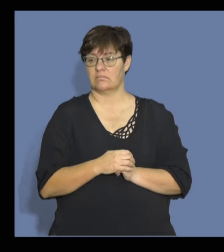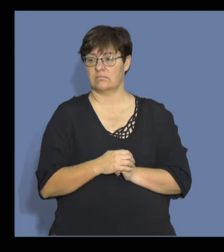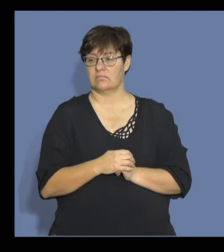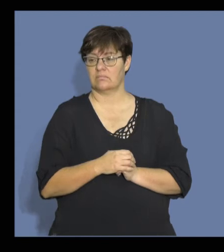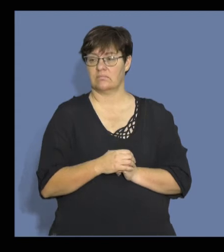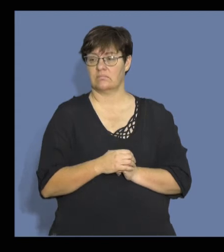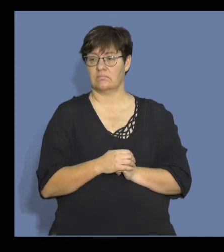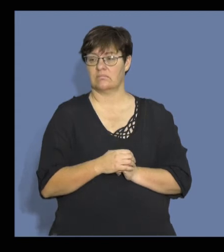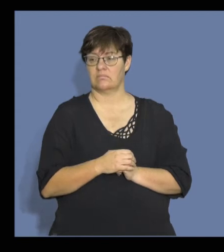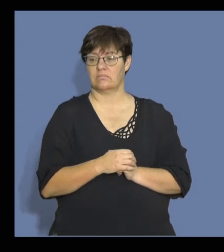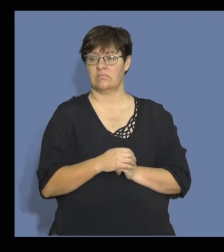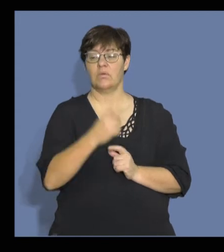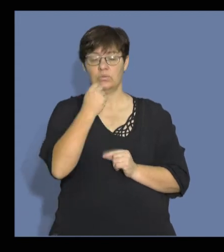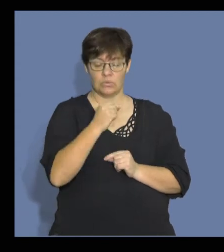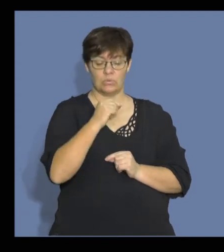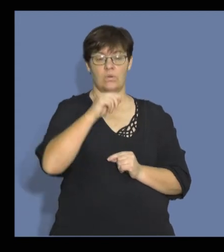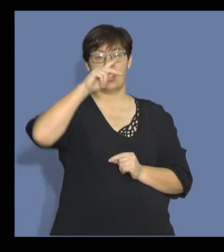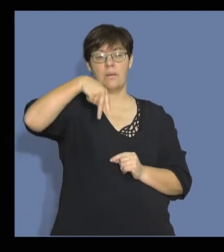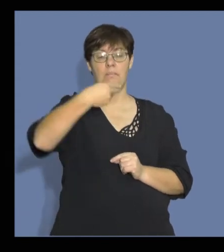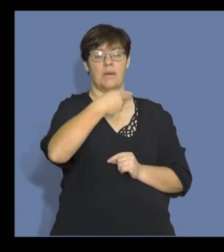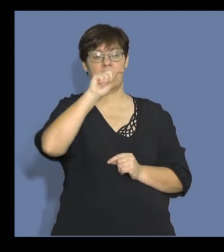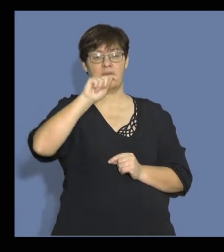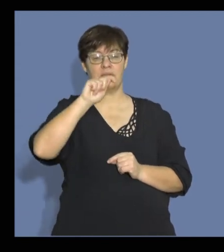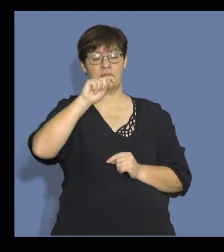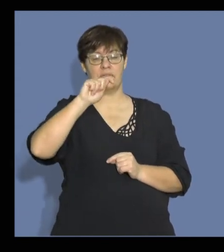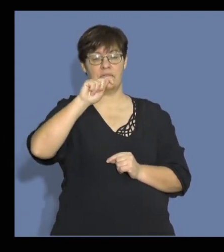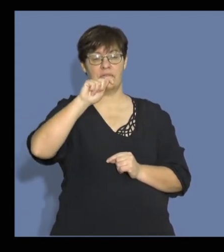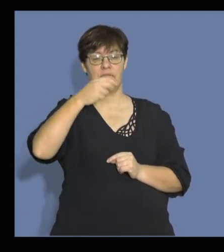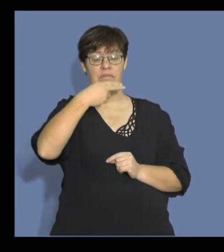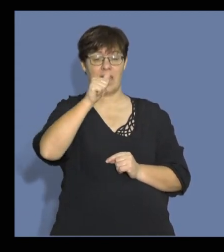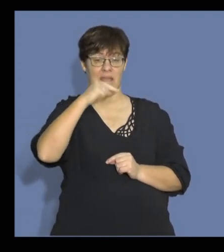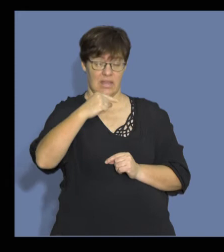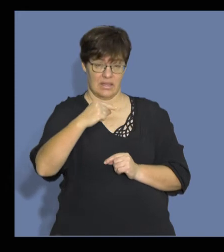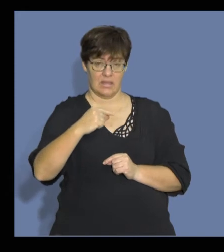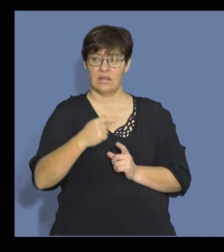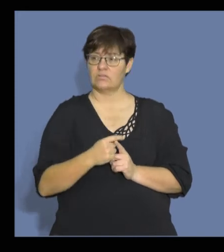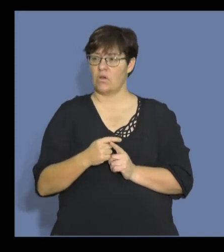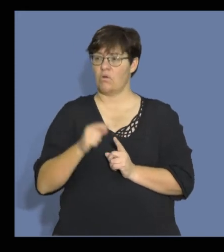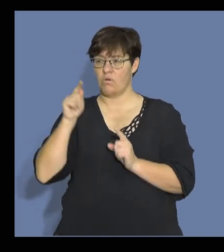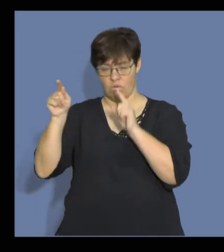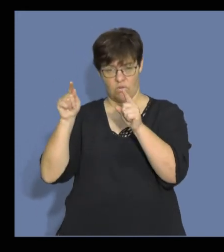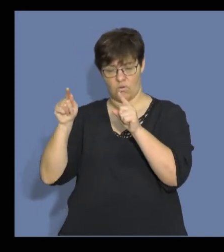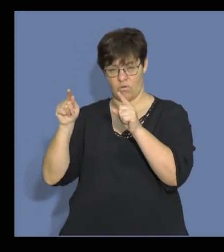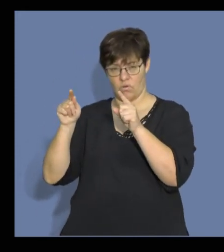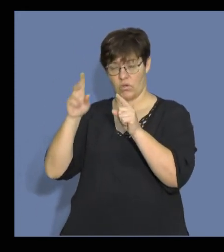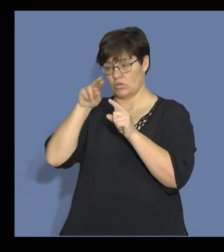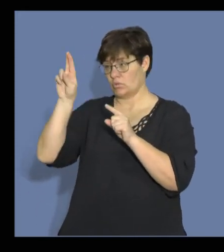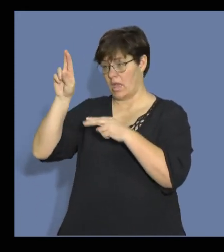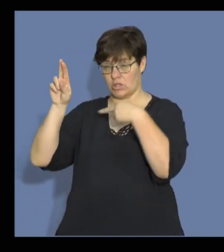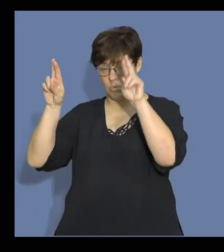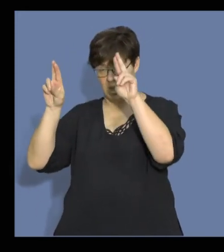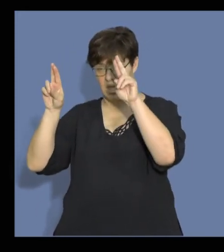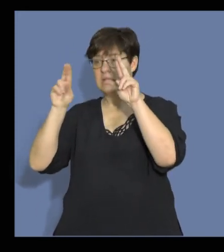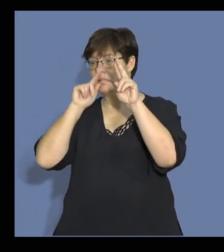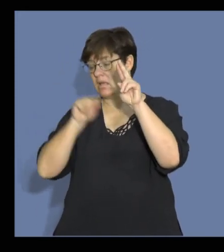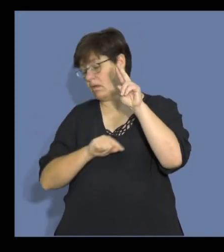is I'm going to go do Pythag. I'm going to go the short side squared and the short side squared, and I'm going to see if